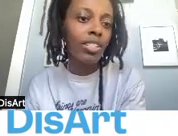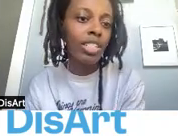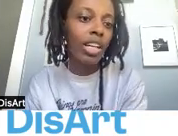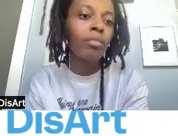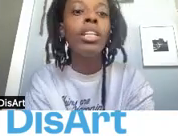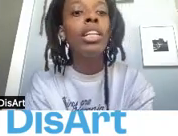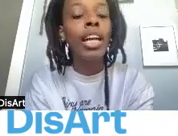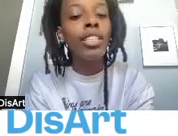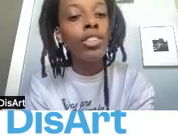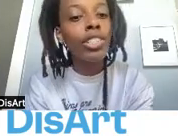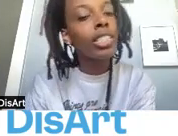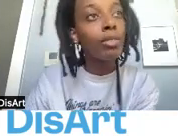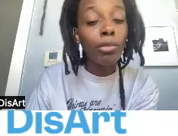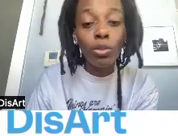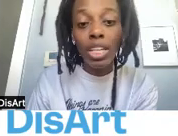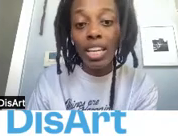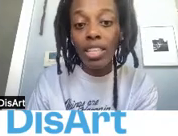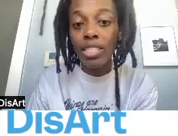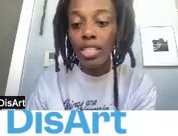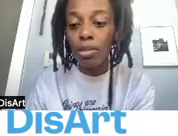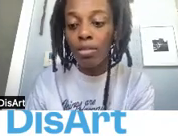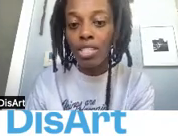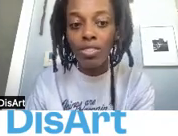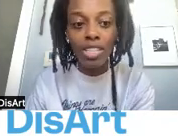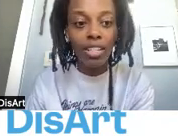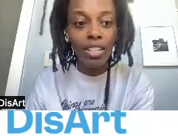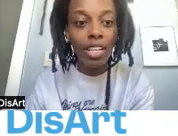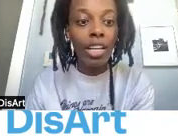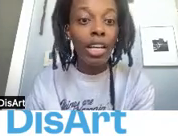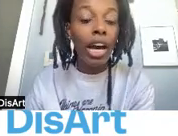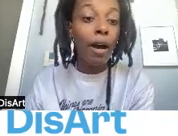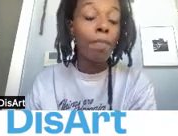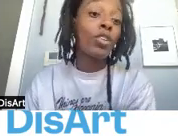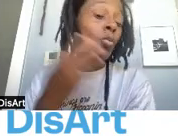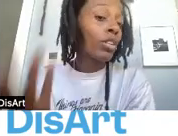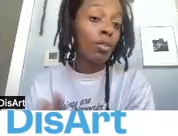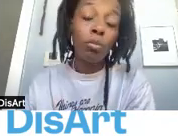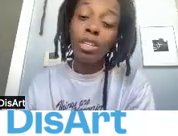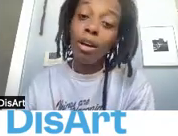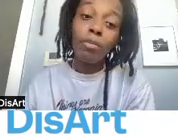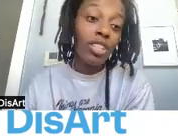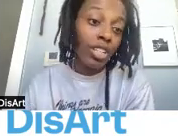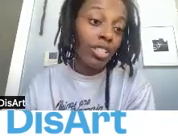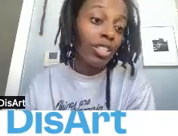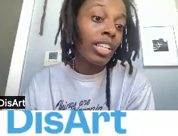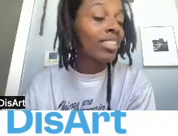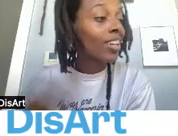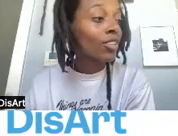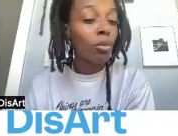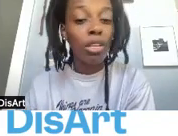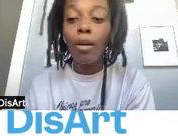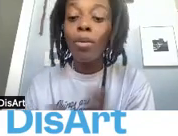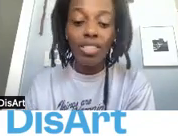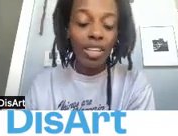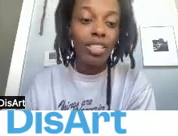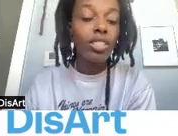Eastern Standard Time, and then Thursday, September 28th at 6 p.m. Eastern Standard. One of them will be about material, and then the other